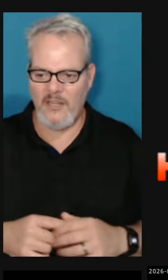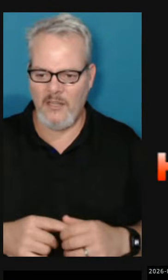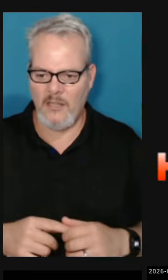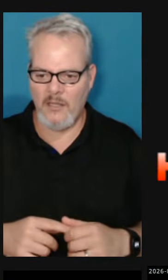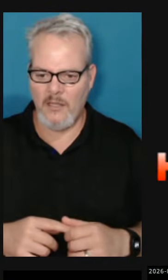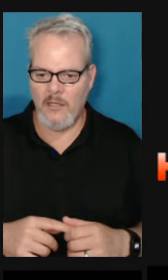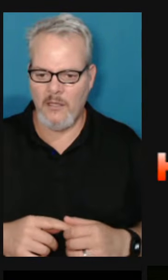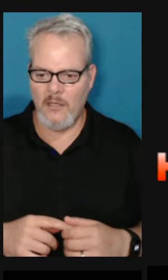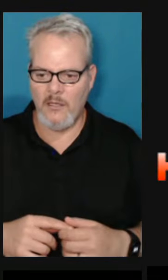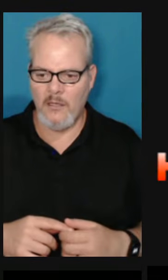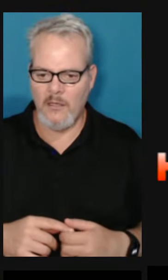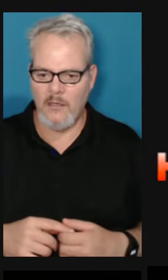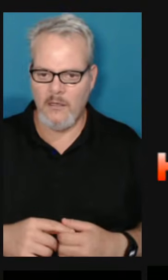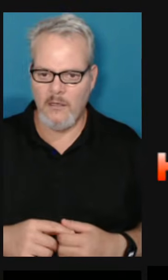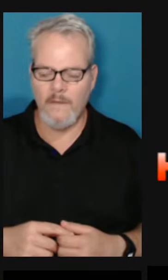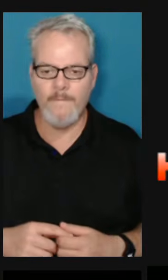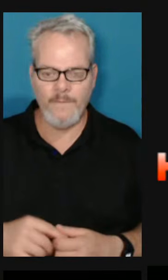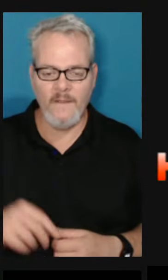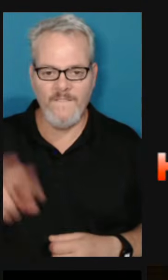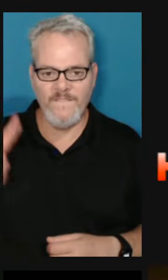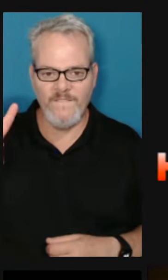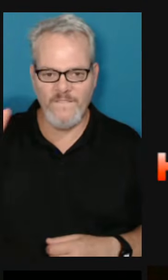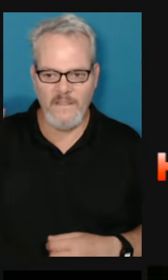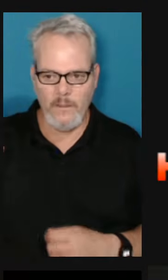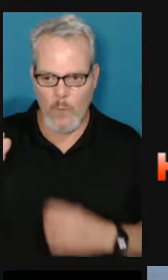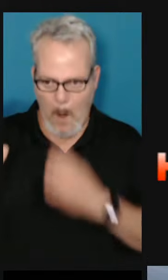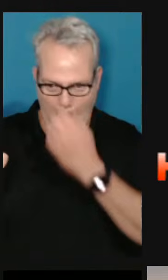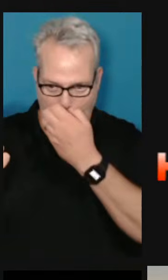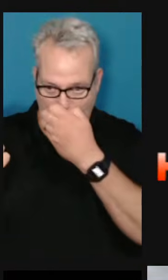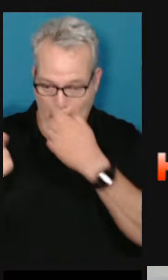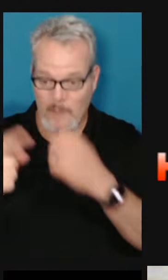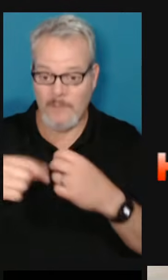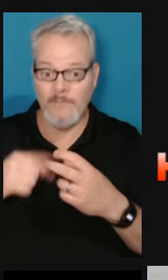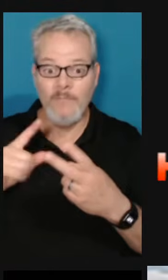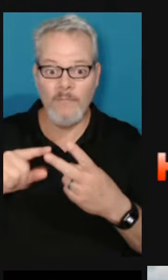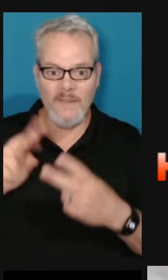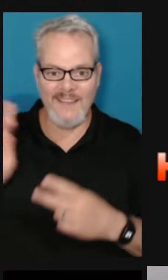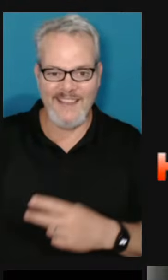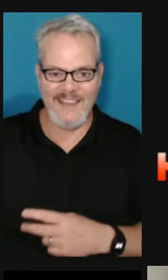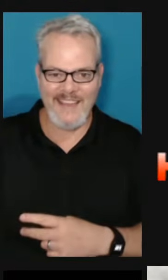There's the K2 again, this episode